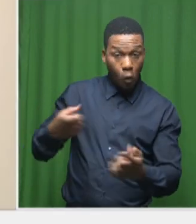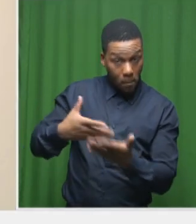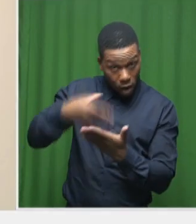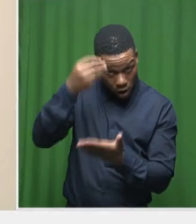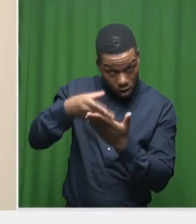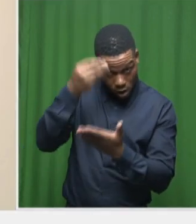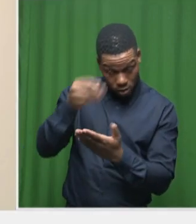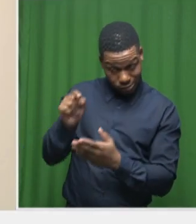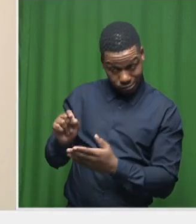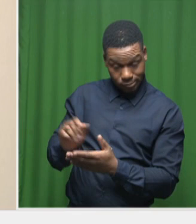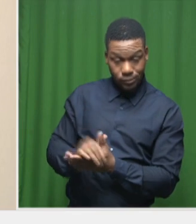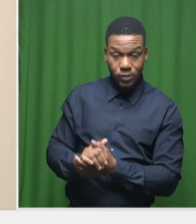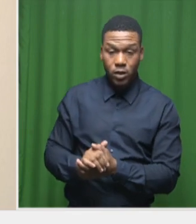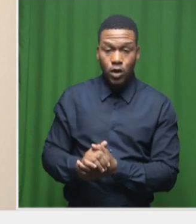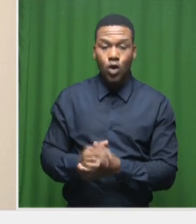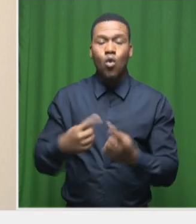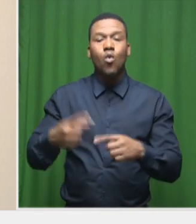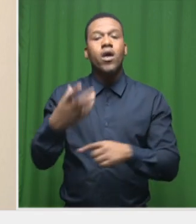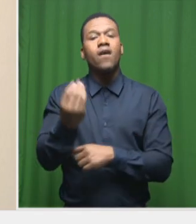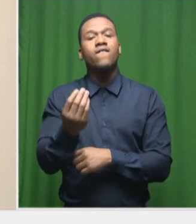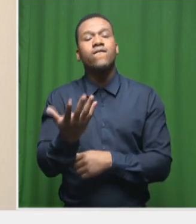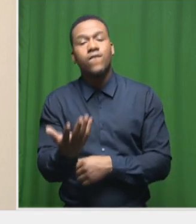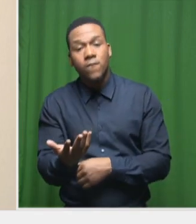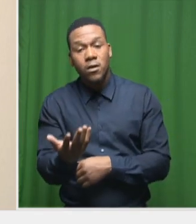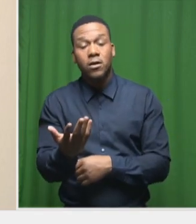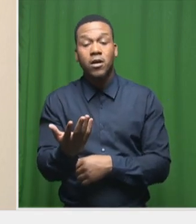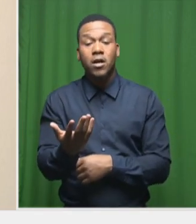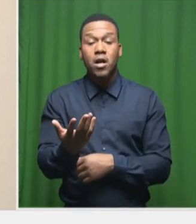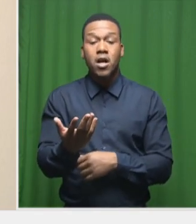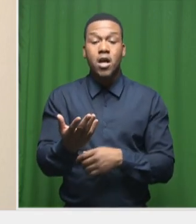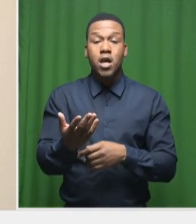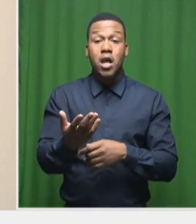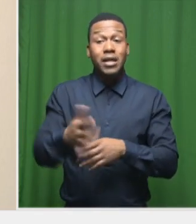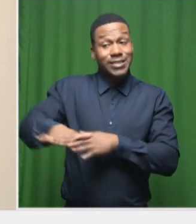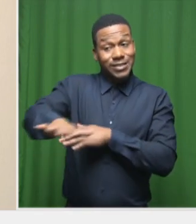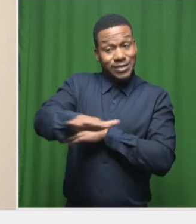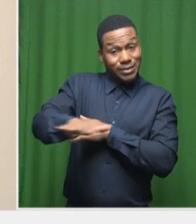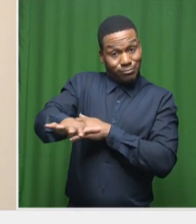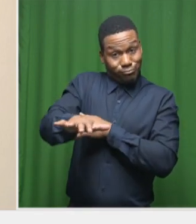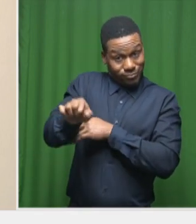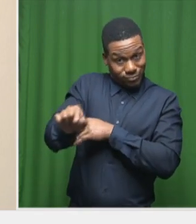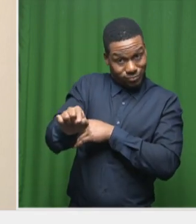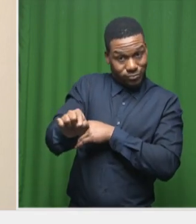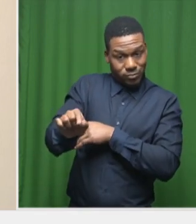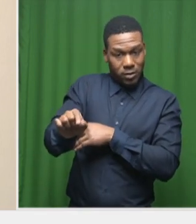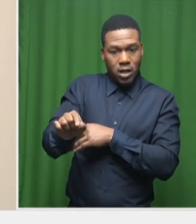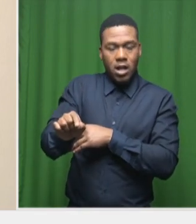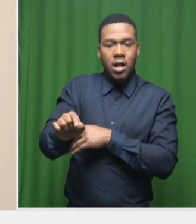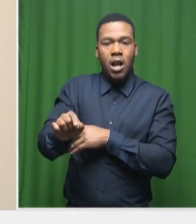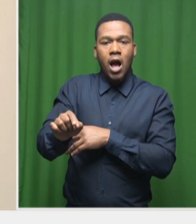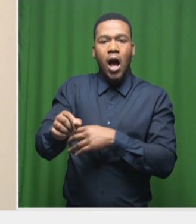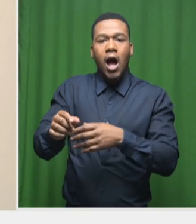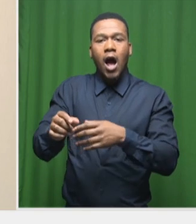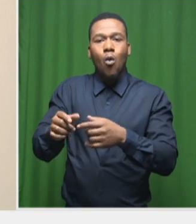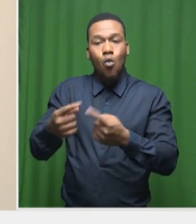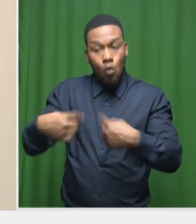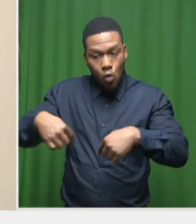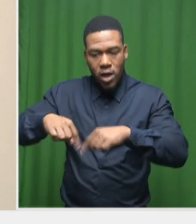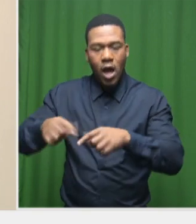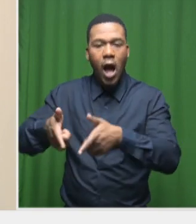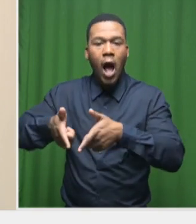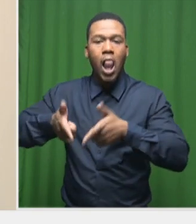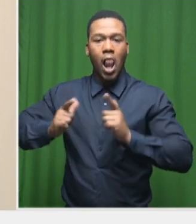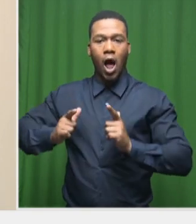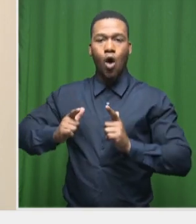so what we have now is we have a platform that we have enabled and allowed the